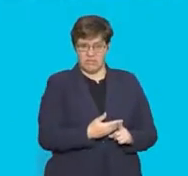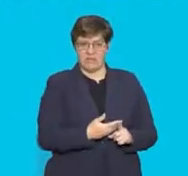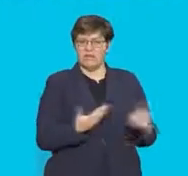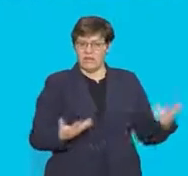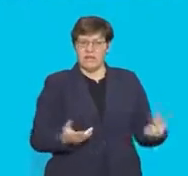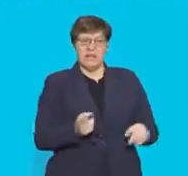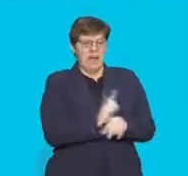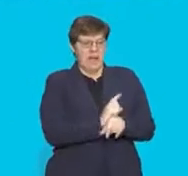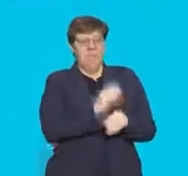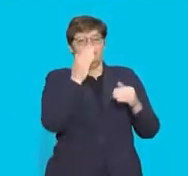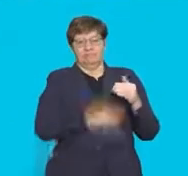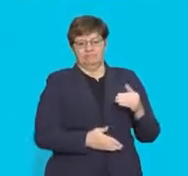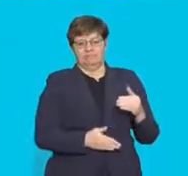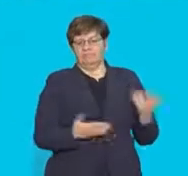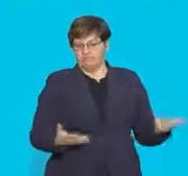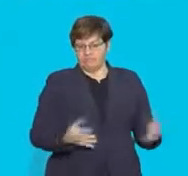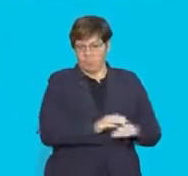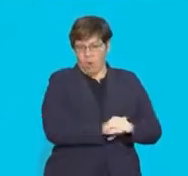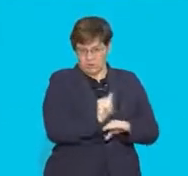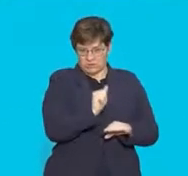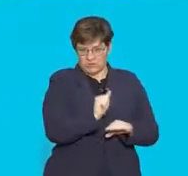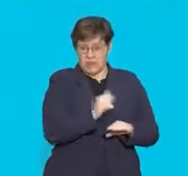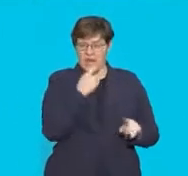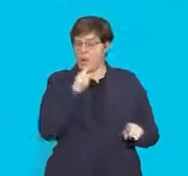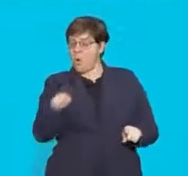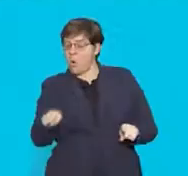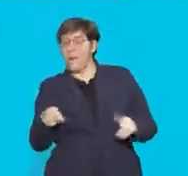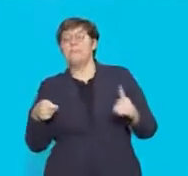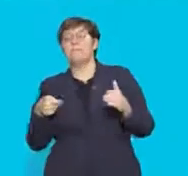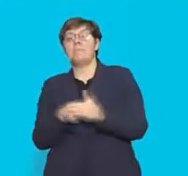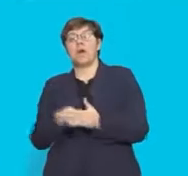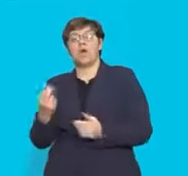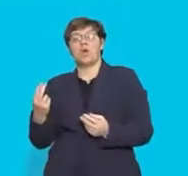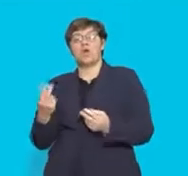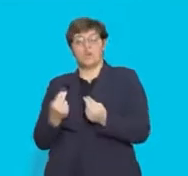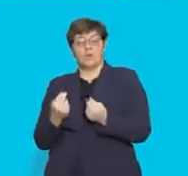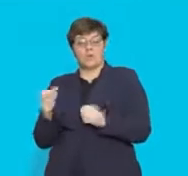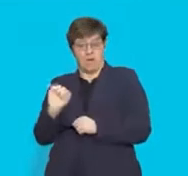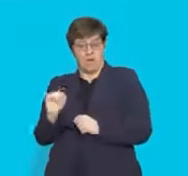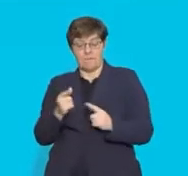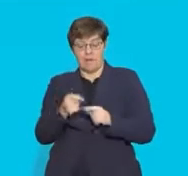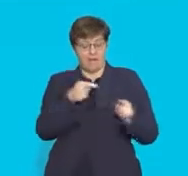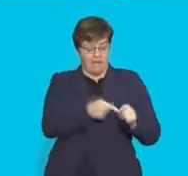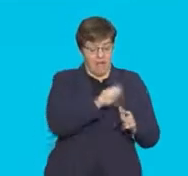served its purpose, it's now old, we then trade it in. A trade-in basically